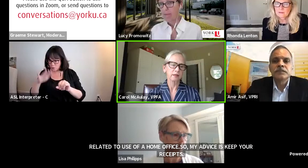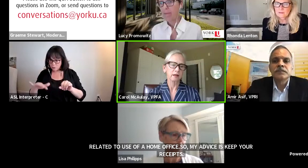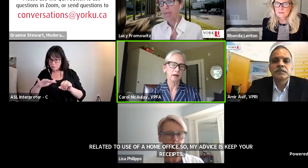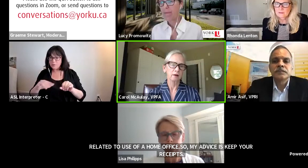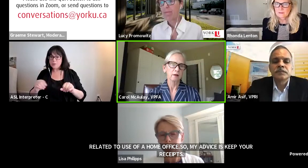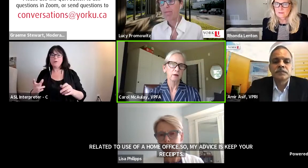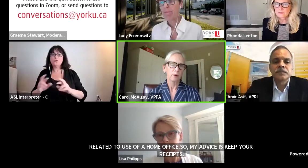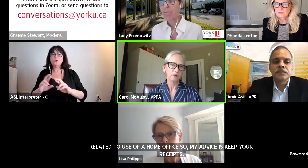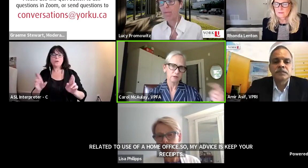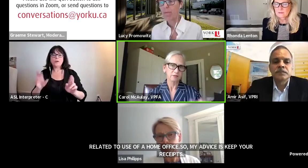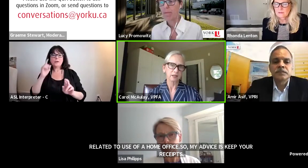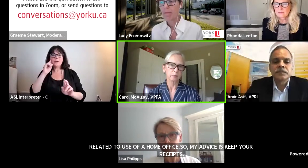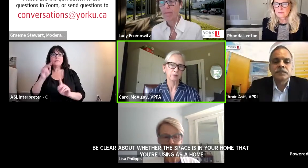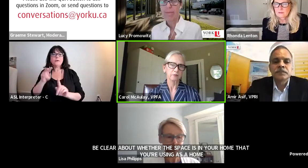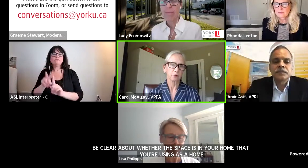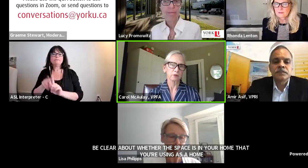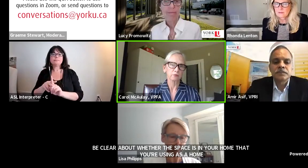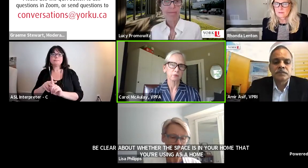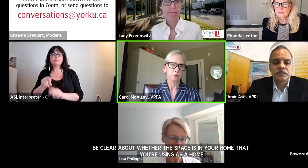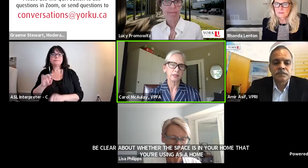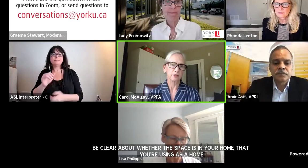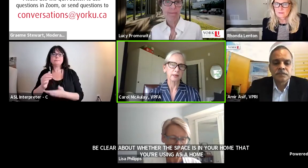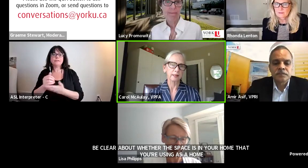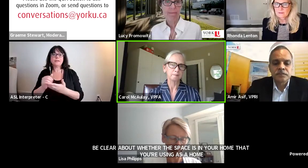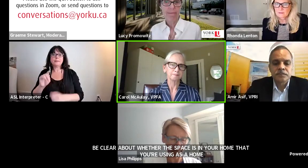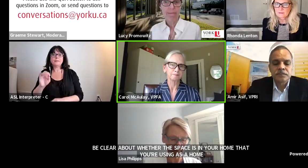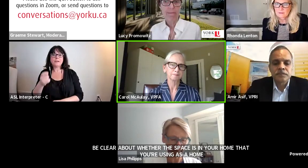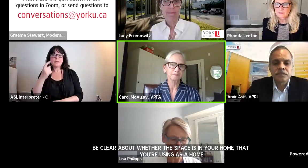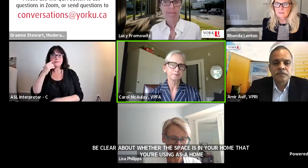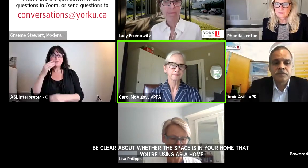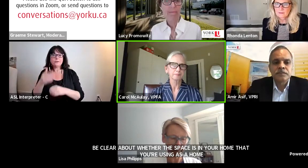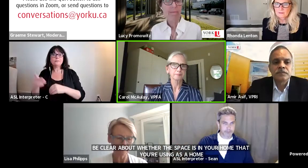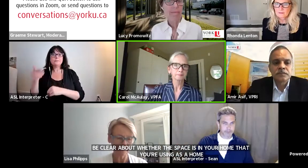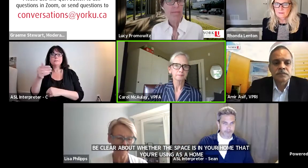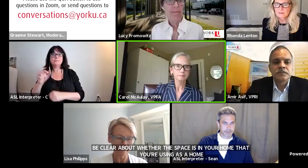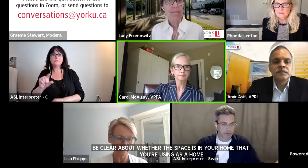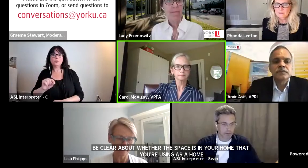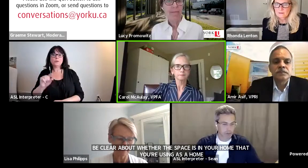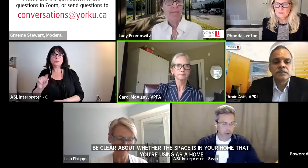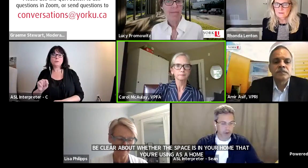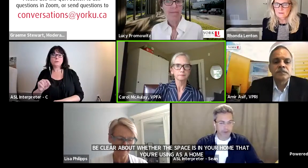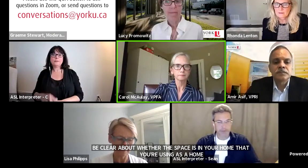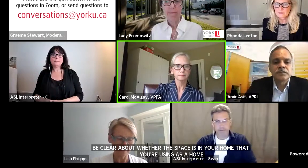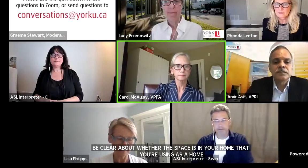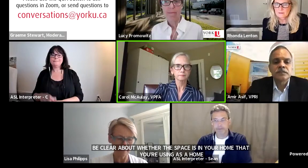return when if it's available for 2020.